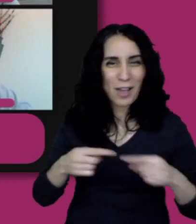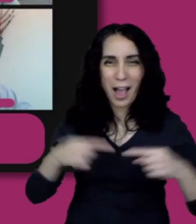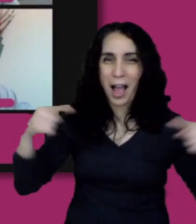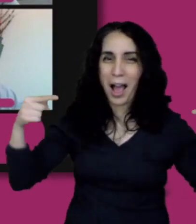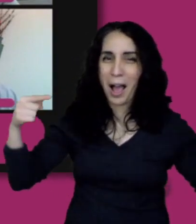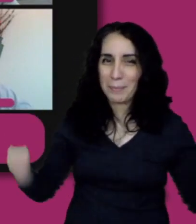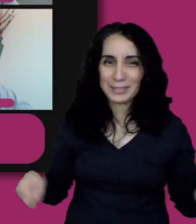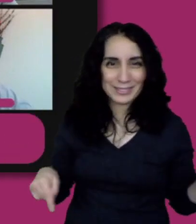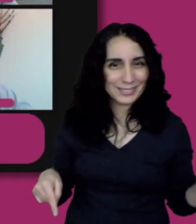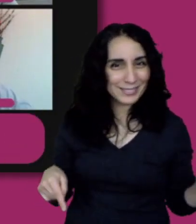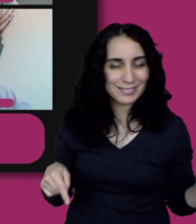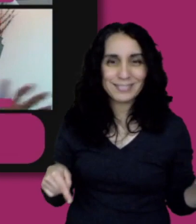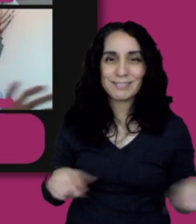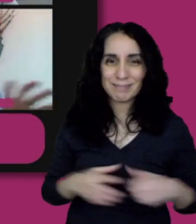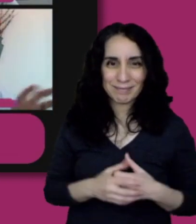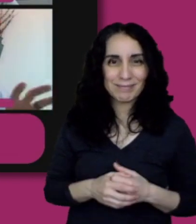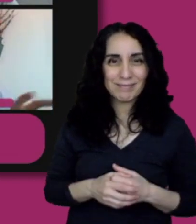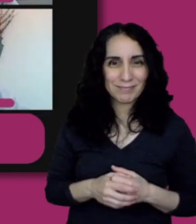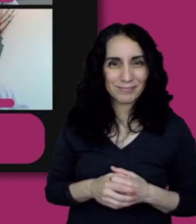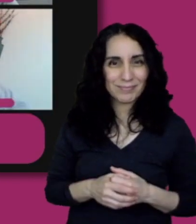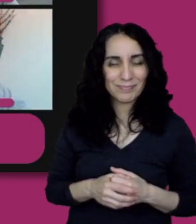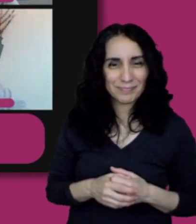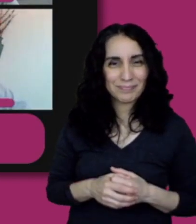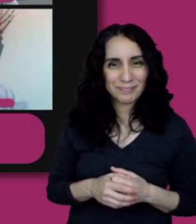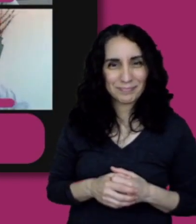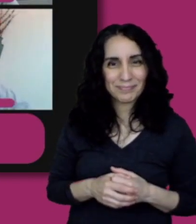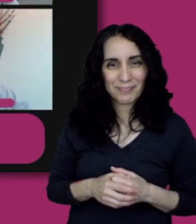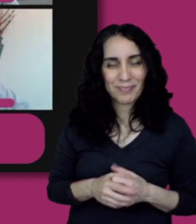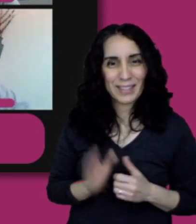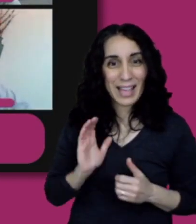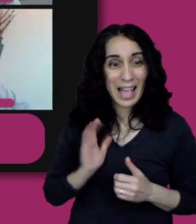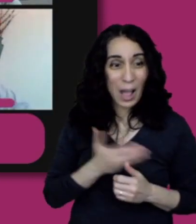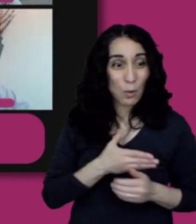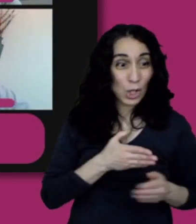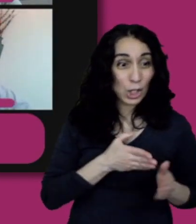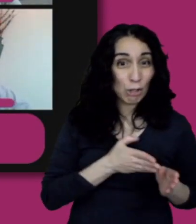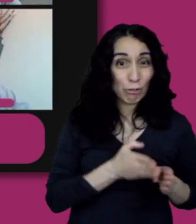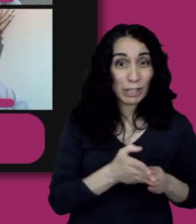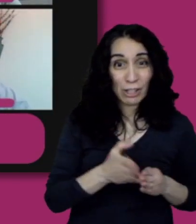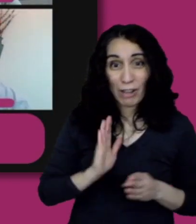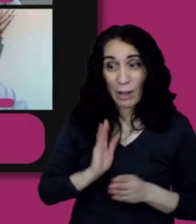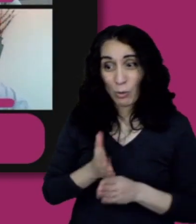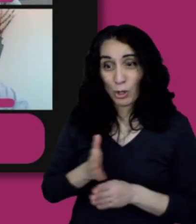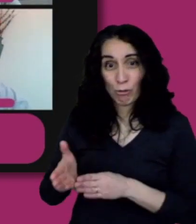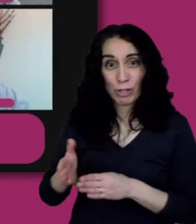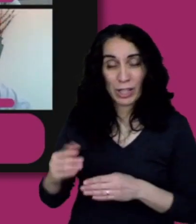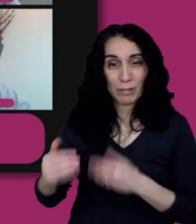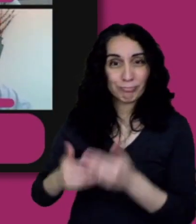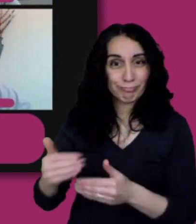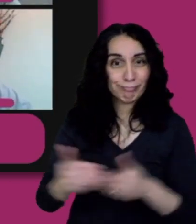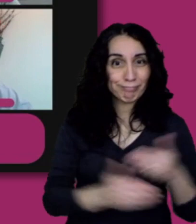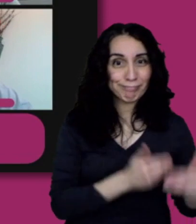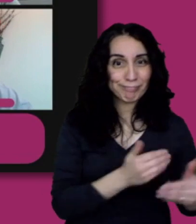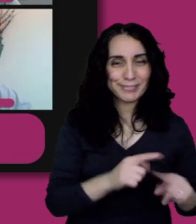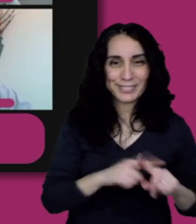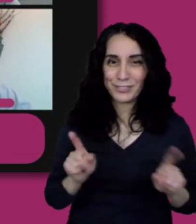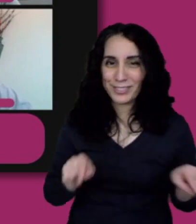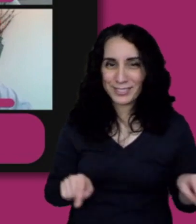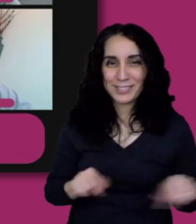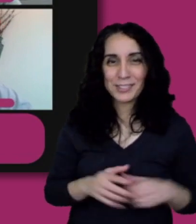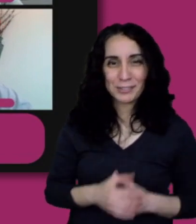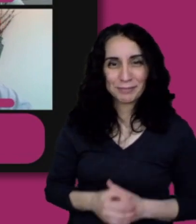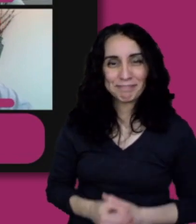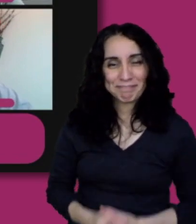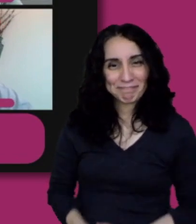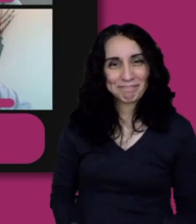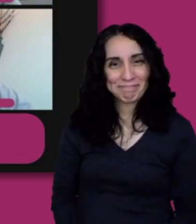are very opposite as far as how that is, just based on how our careers progress. So it's